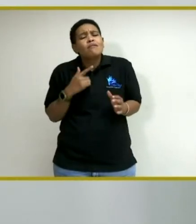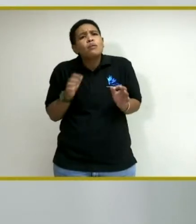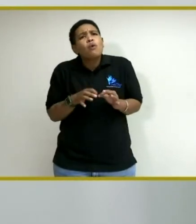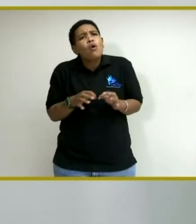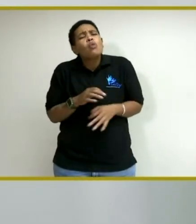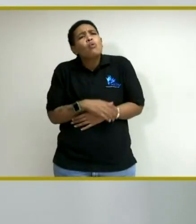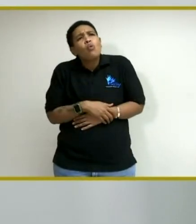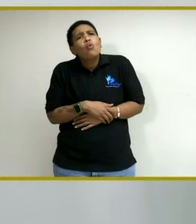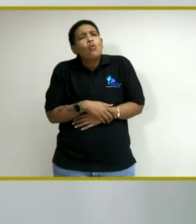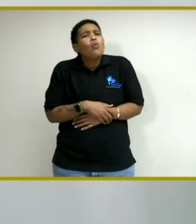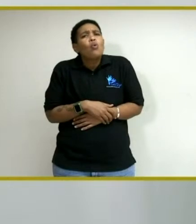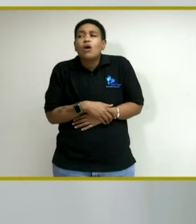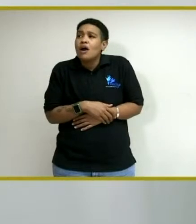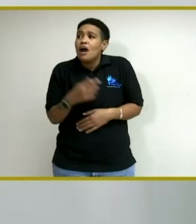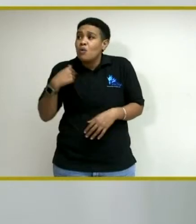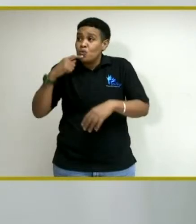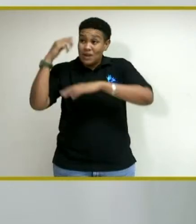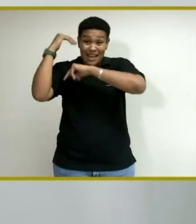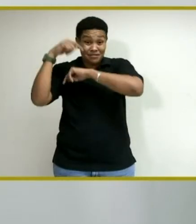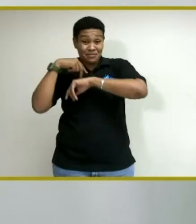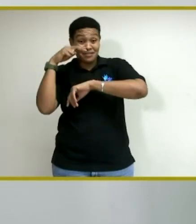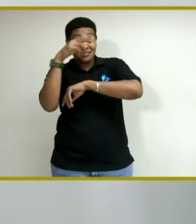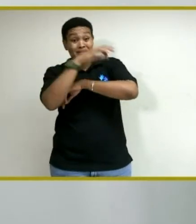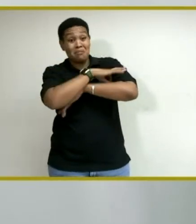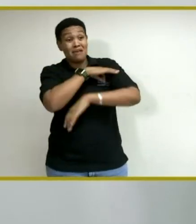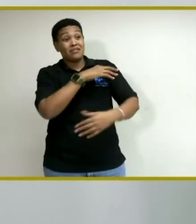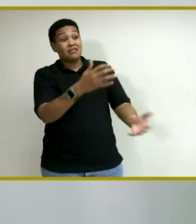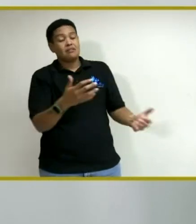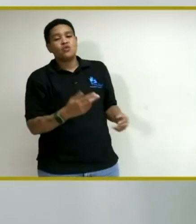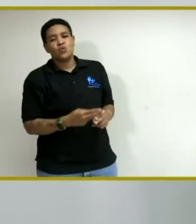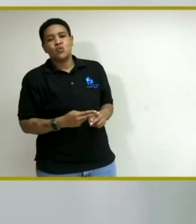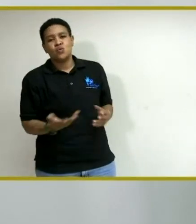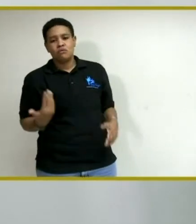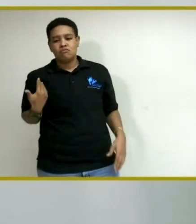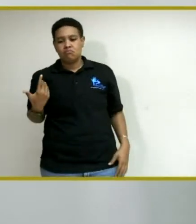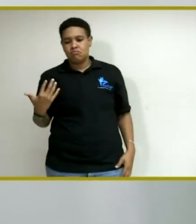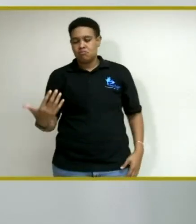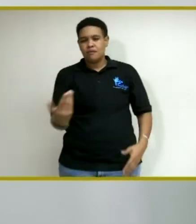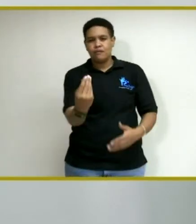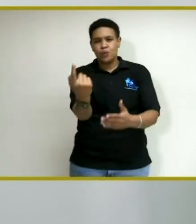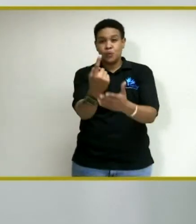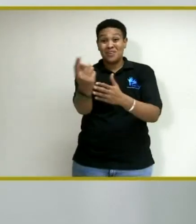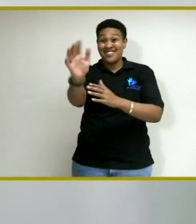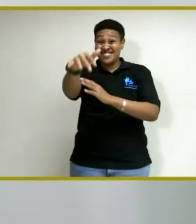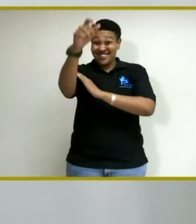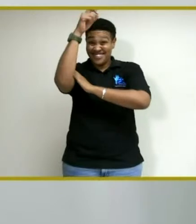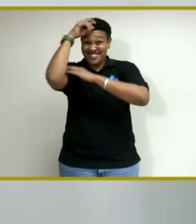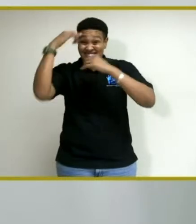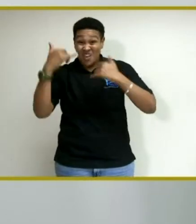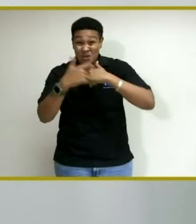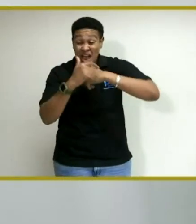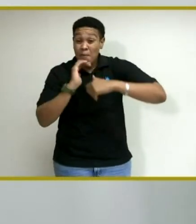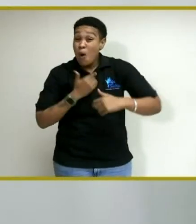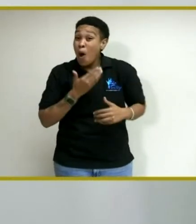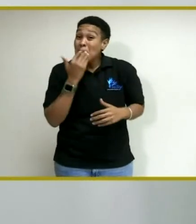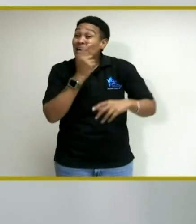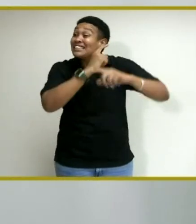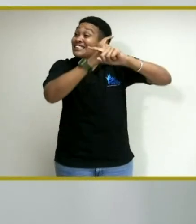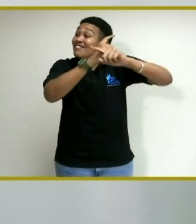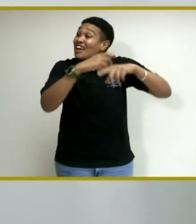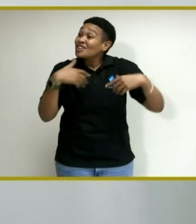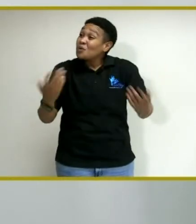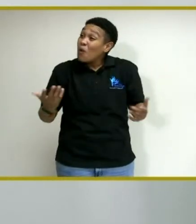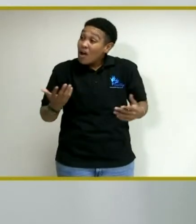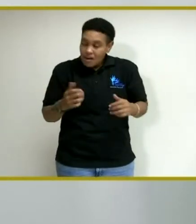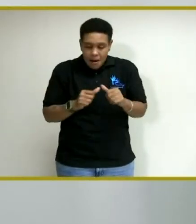we do anticipate that we will see the benefits of that over the next few weeks. In the meantime, our best defense is